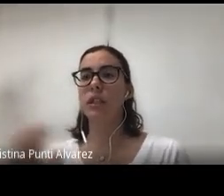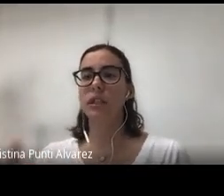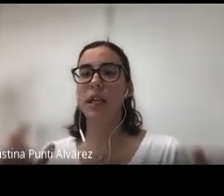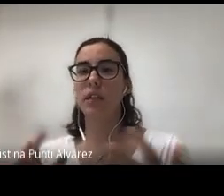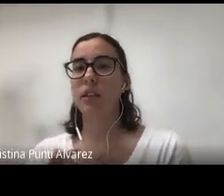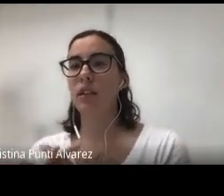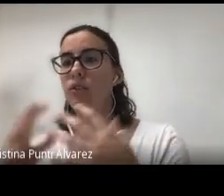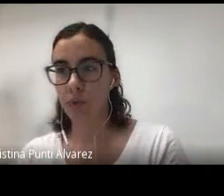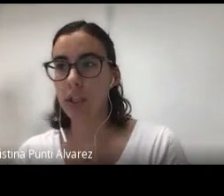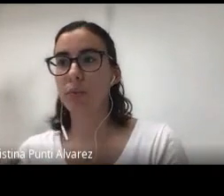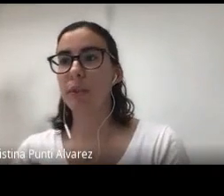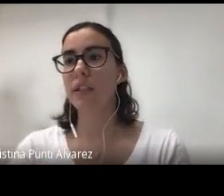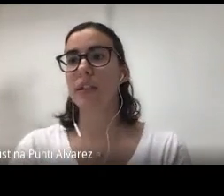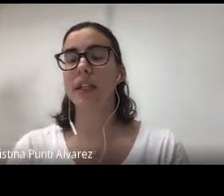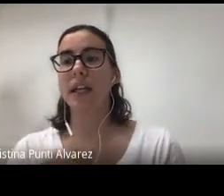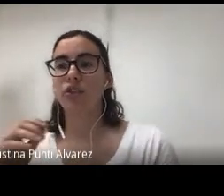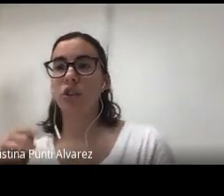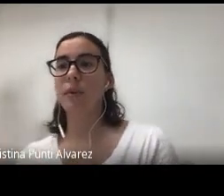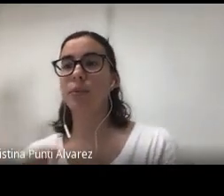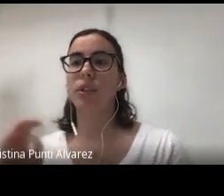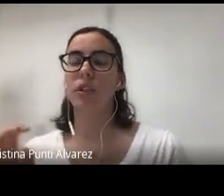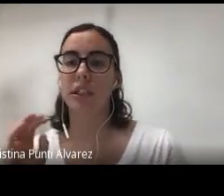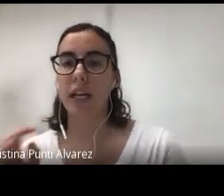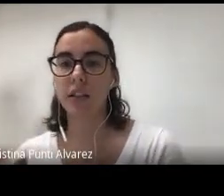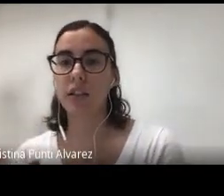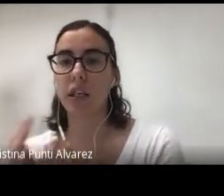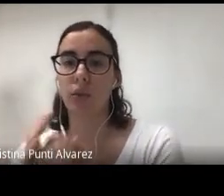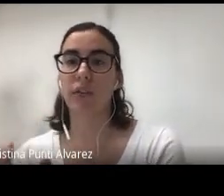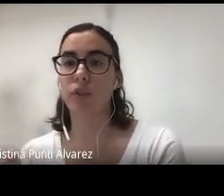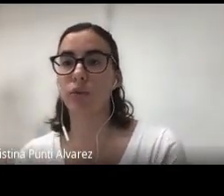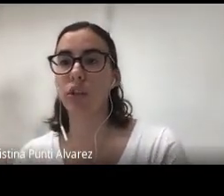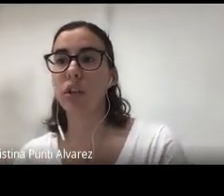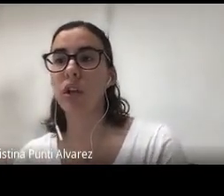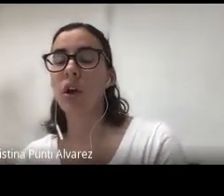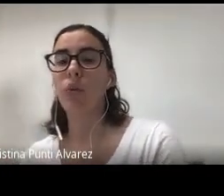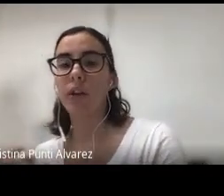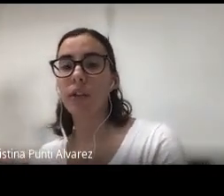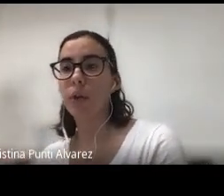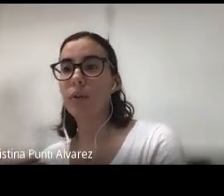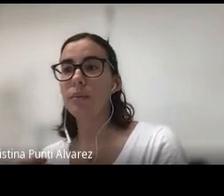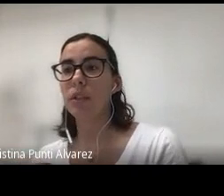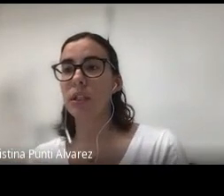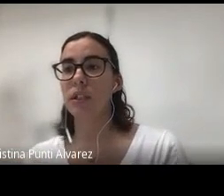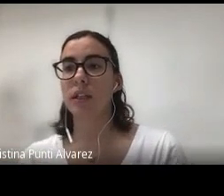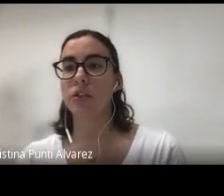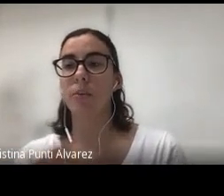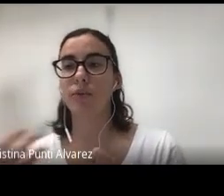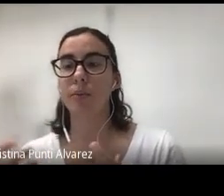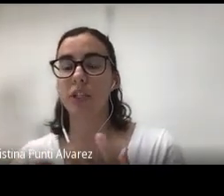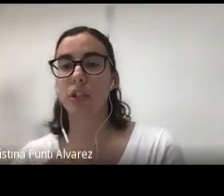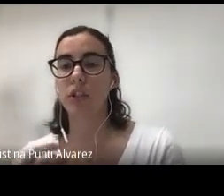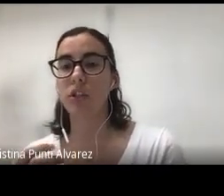this dataset is really complete, there are some important challenges that we have to work on. One of the problems is that